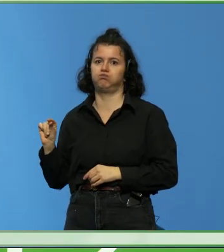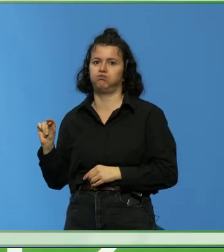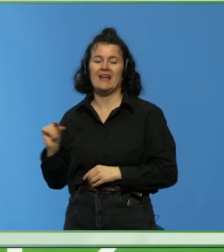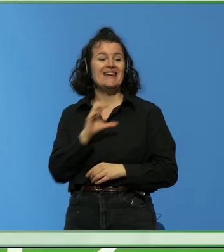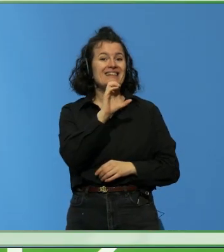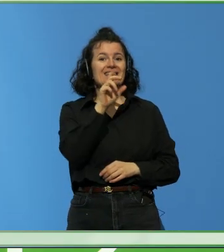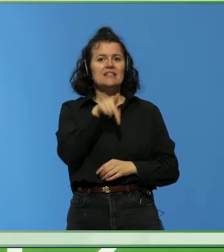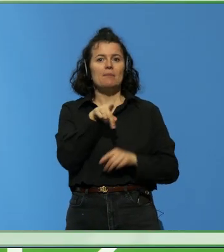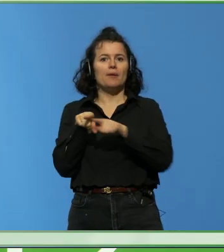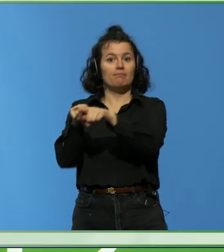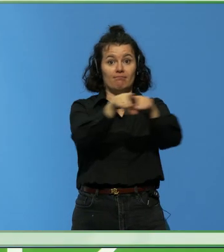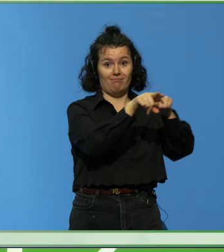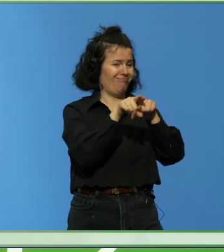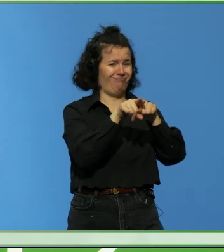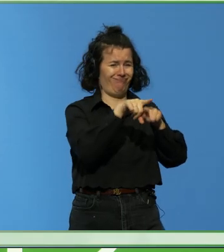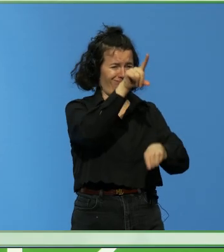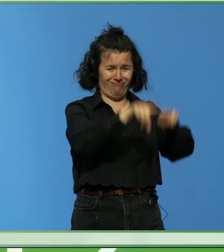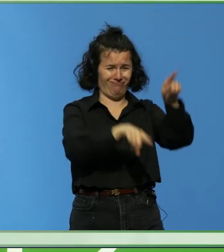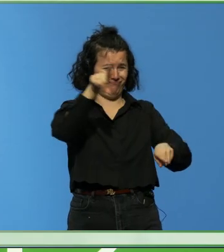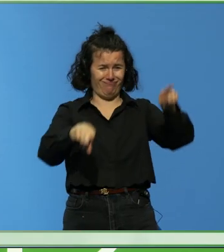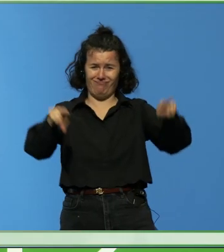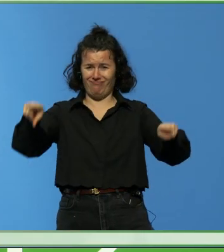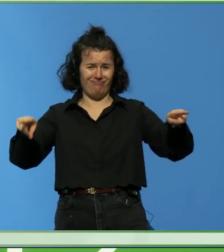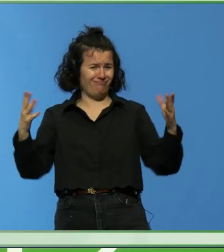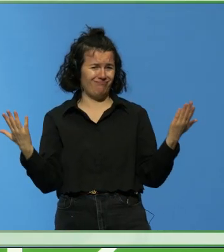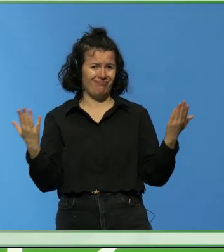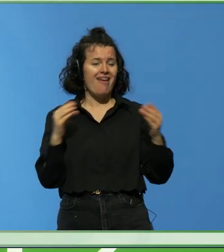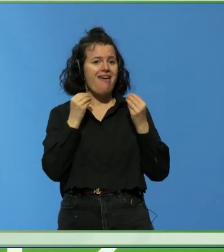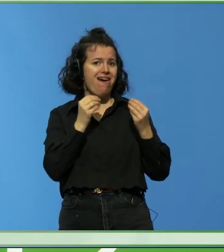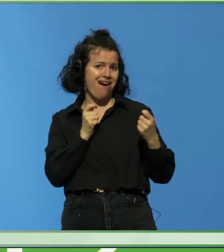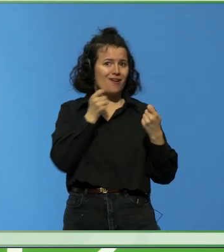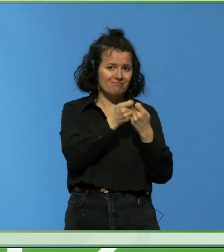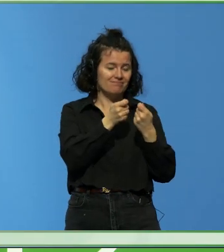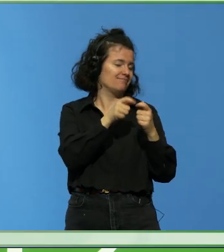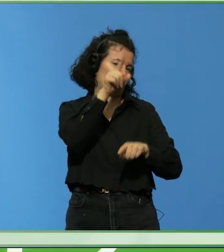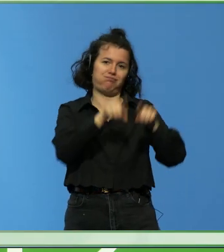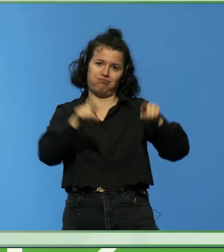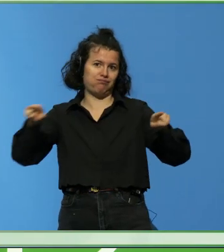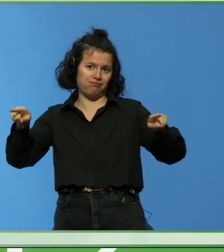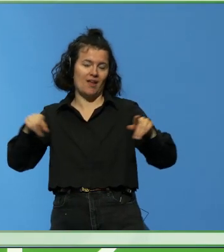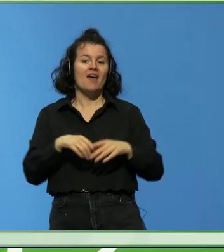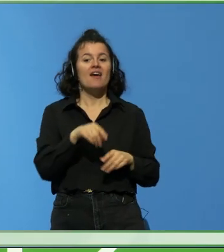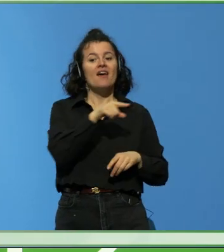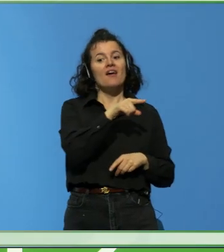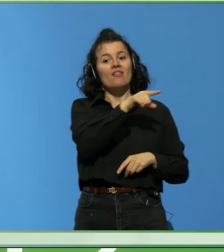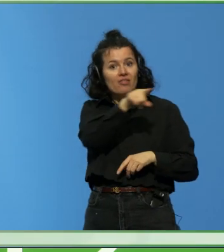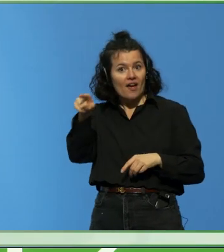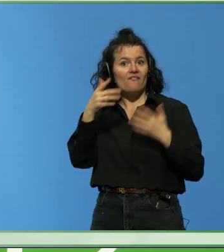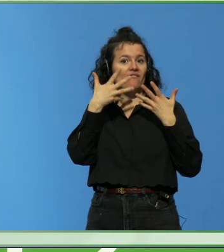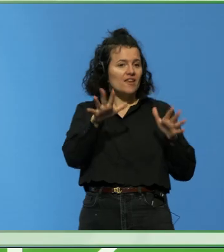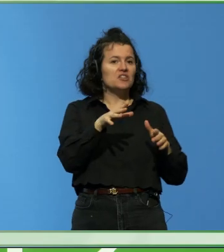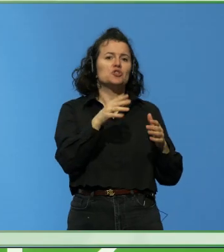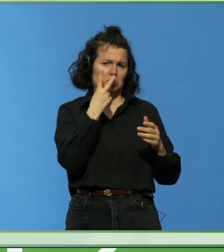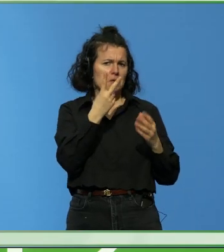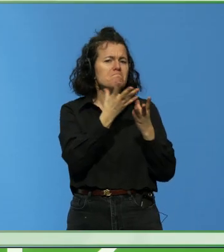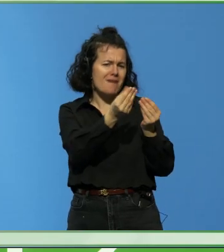this CP, and they also had to have at least one experience of pregnancy, also a miscarriage.